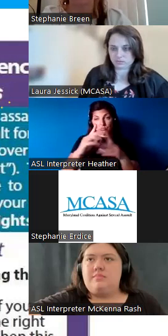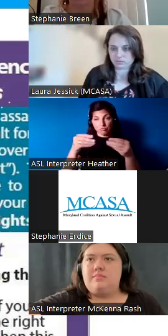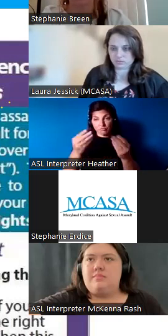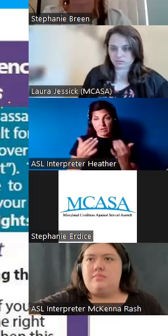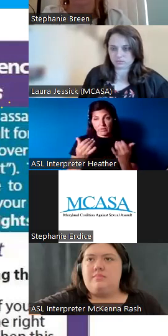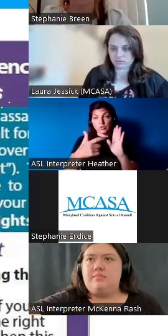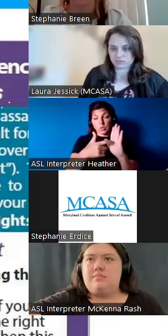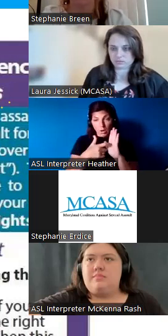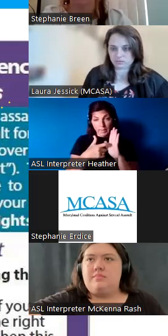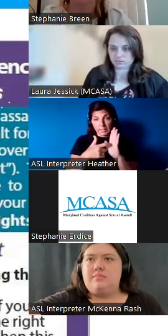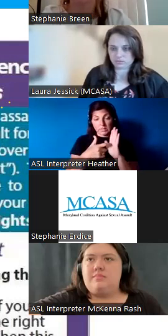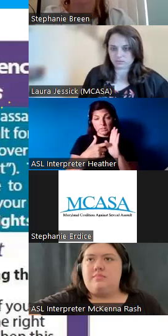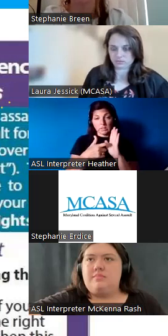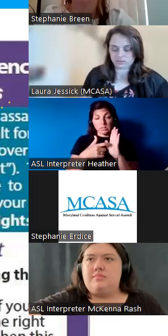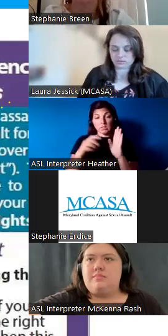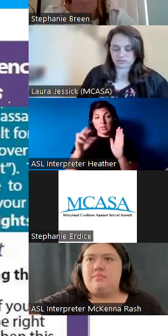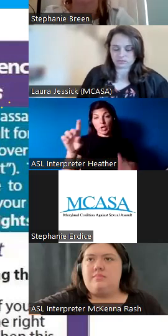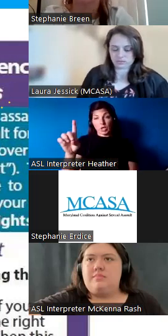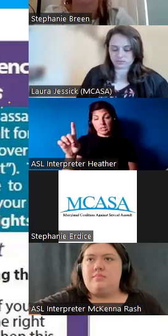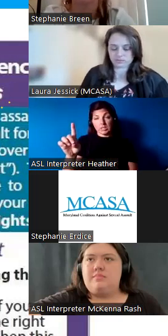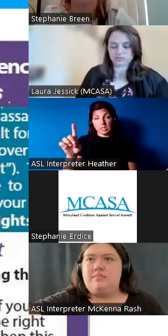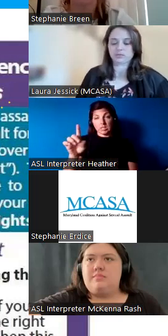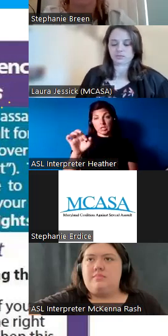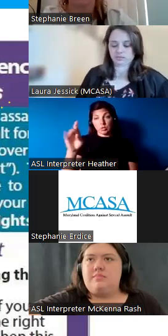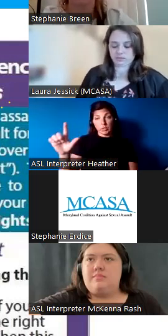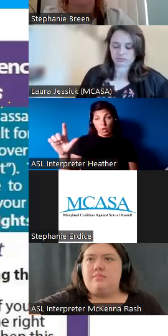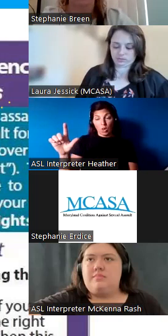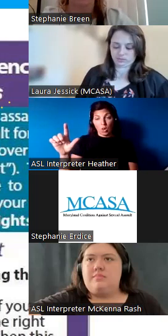is codified in Maryland Criminal Procedure